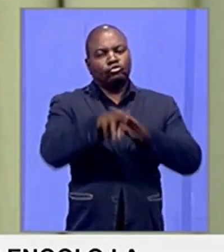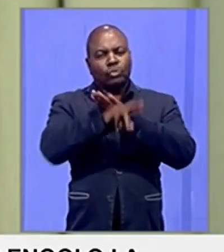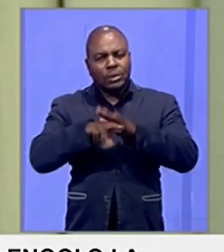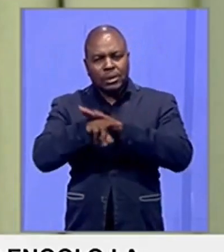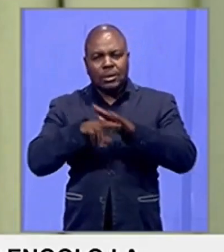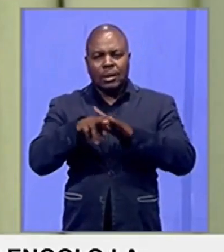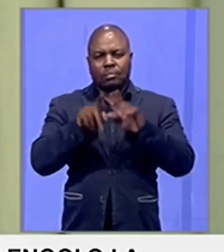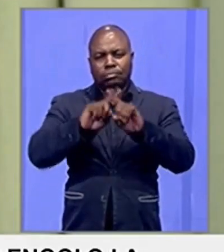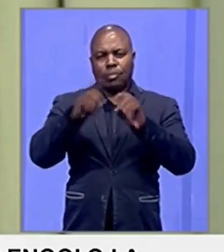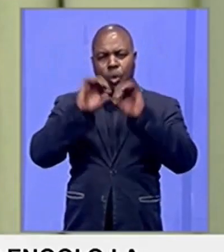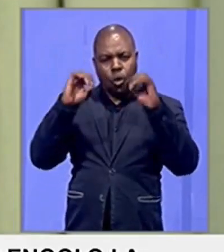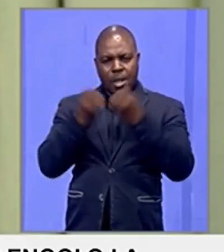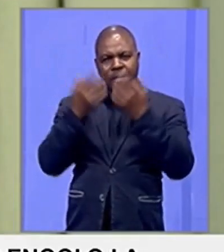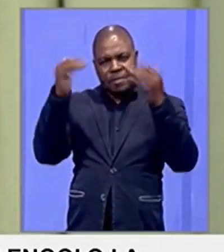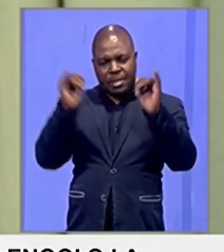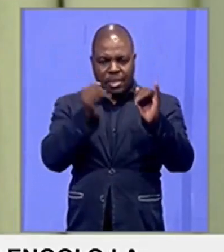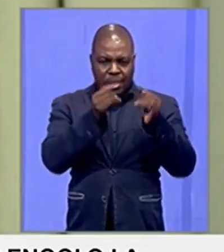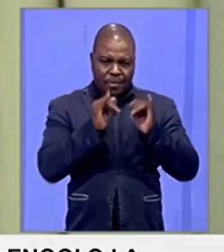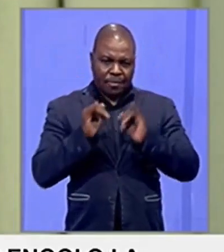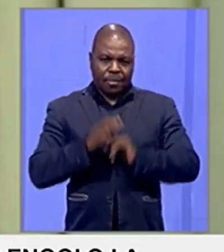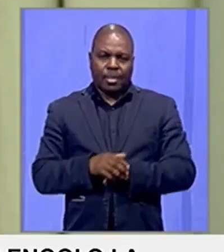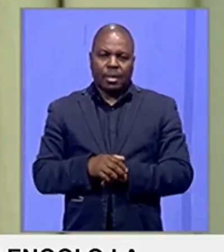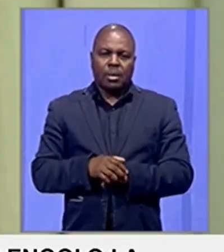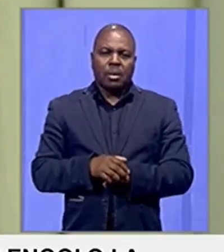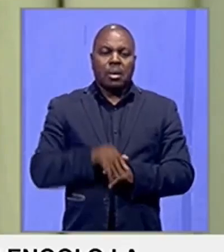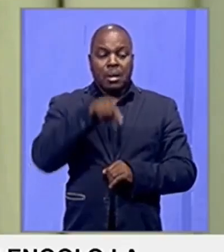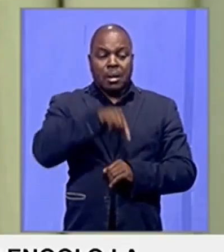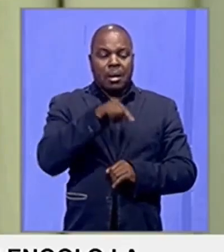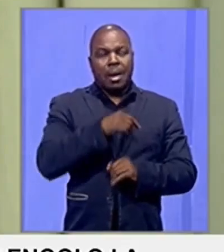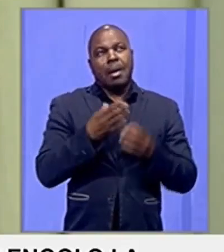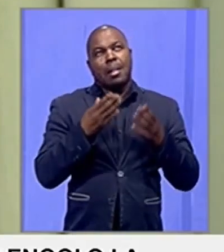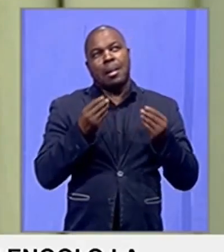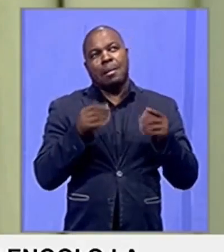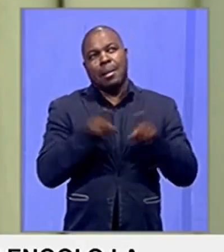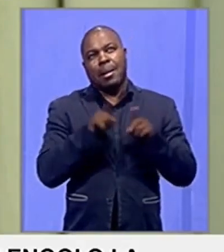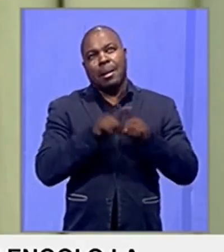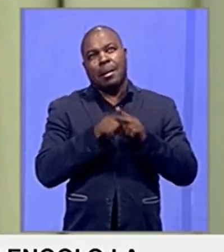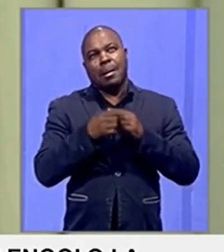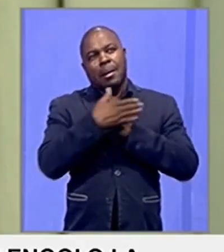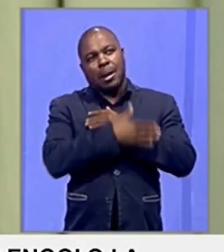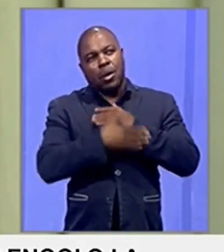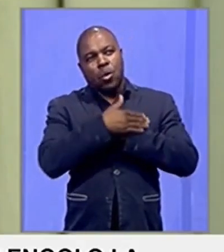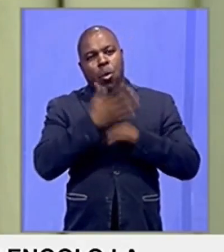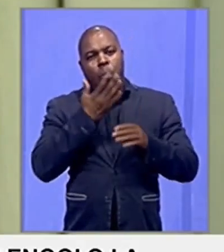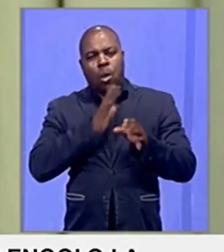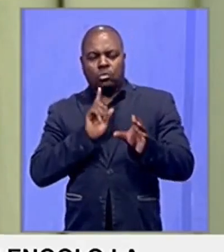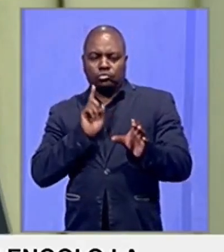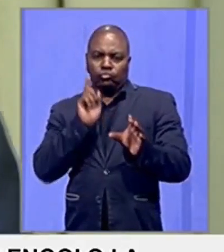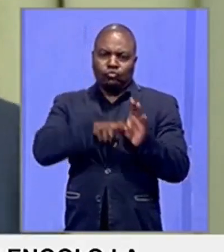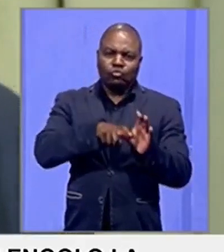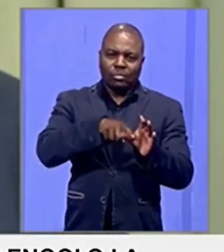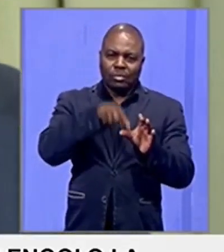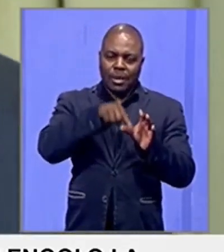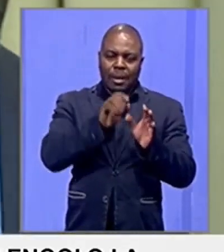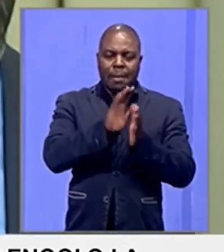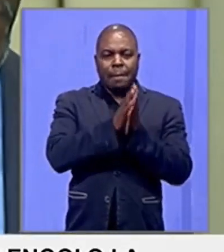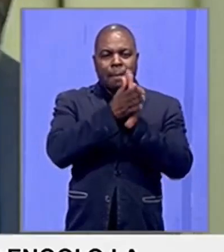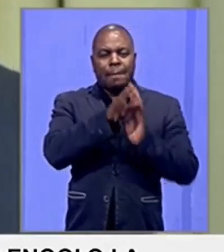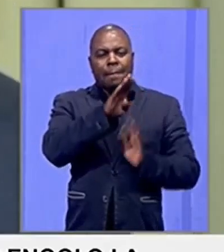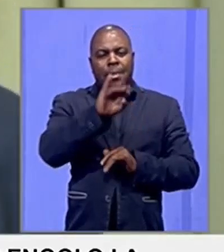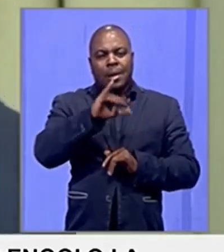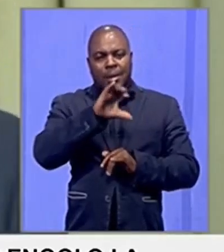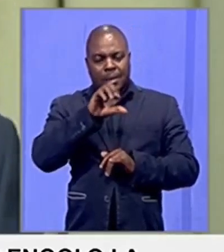been invited. We have a historic number of countries seeking to join BRICS, which is something that BRICS